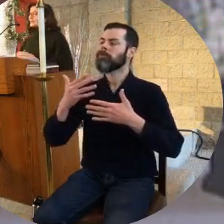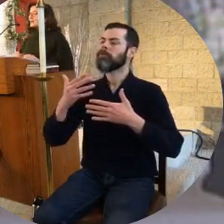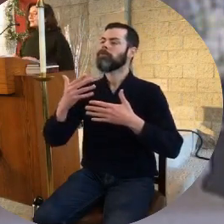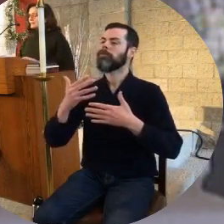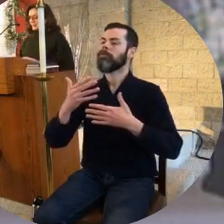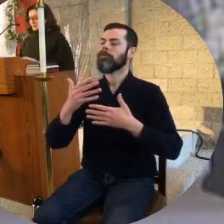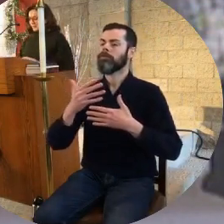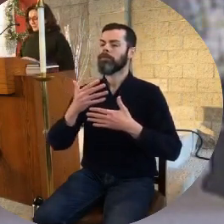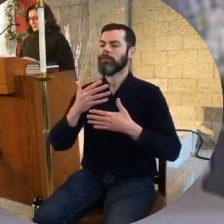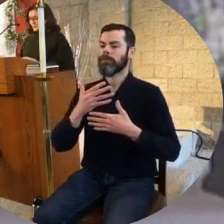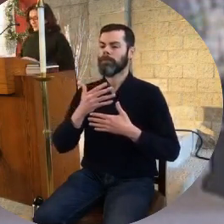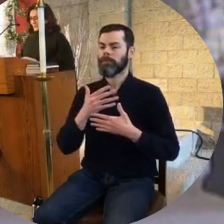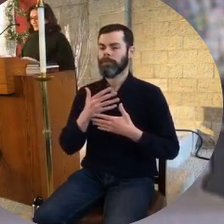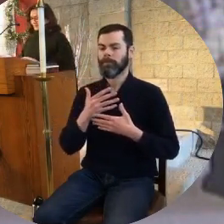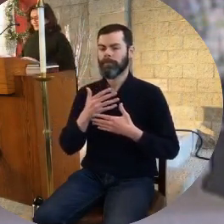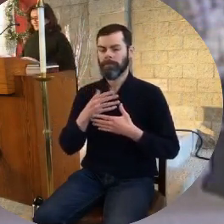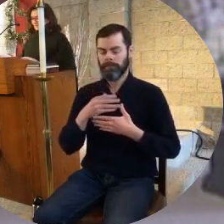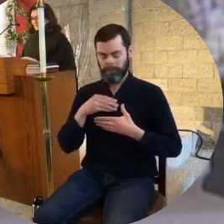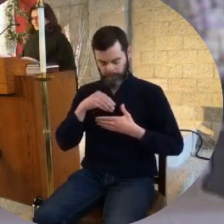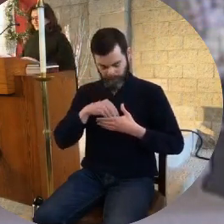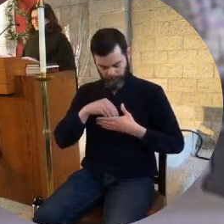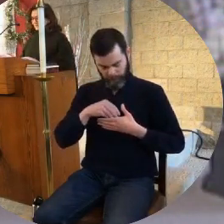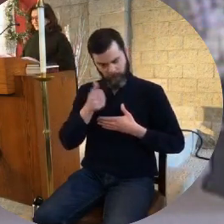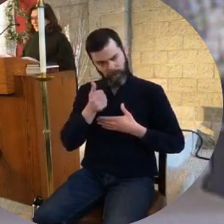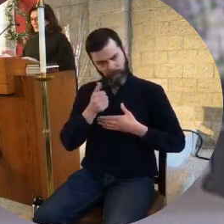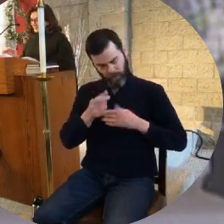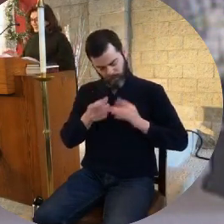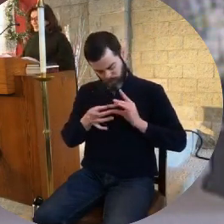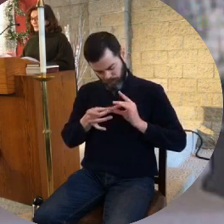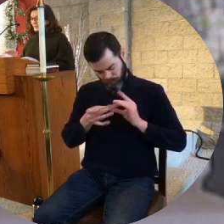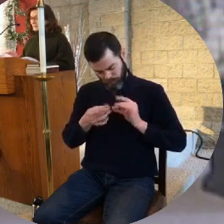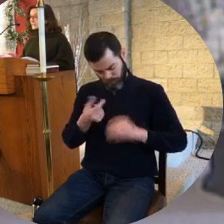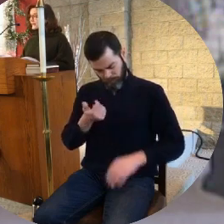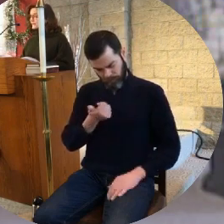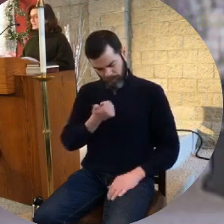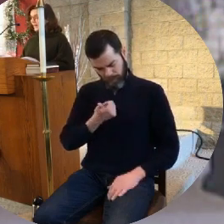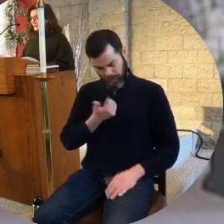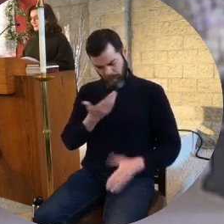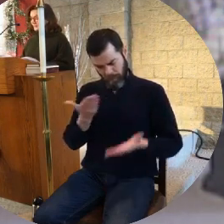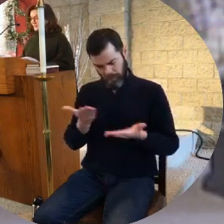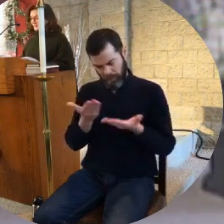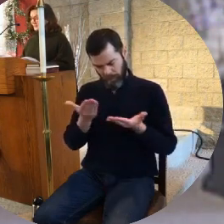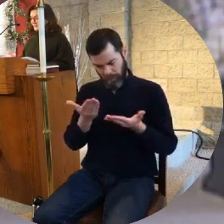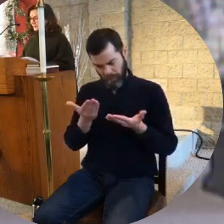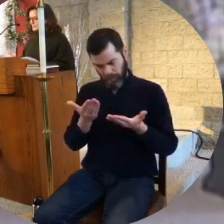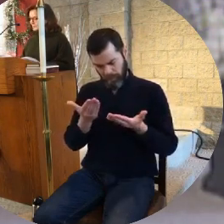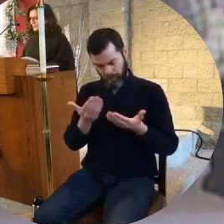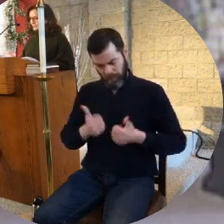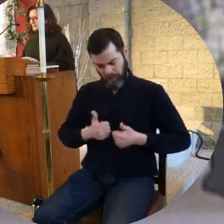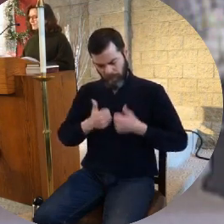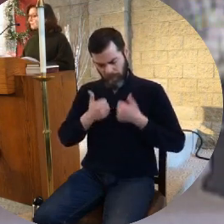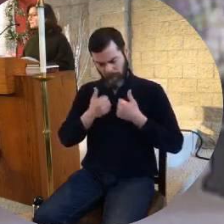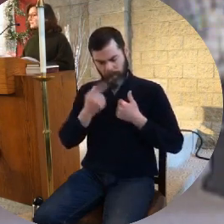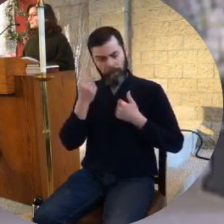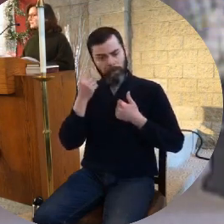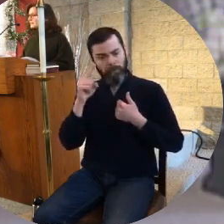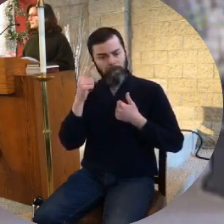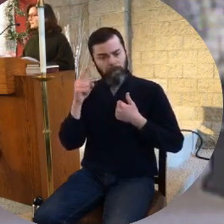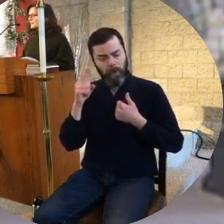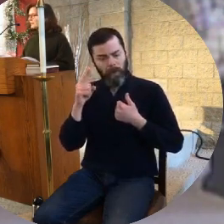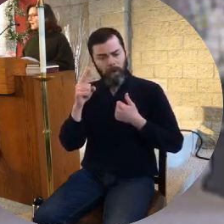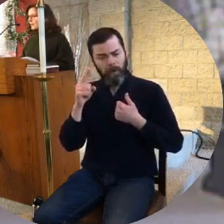and silently affirm with me, I am here in this lifetime to experience